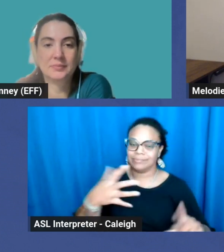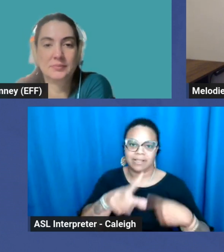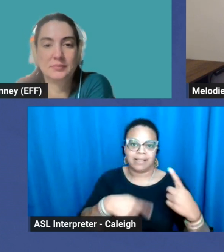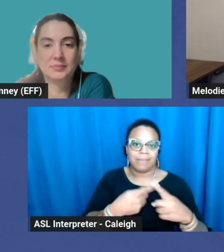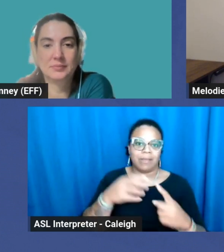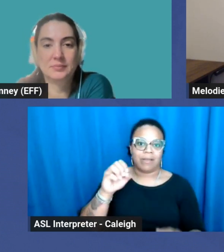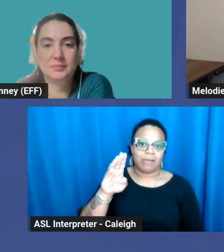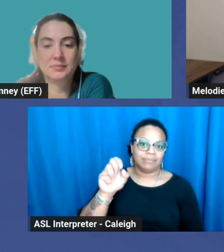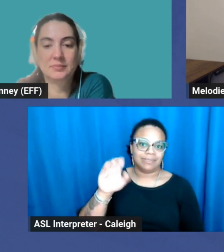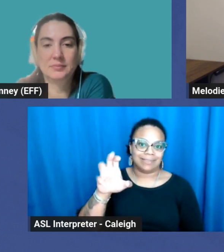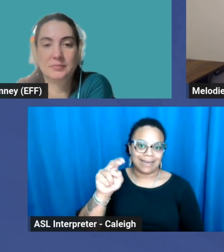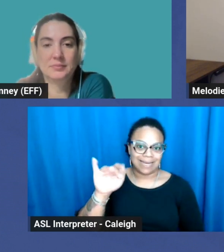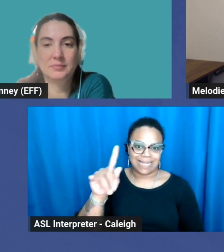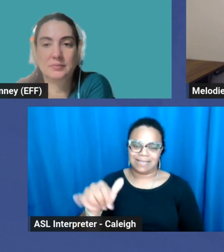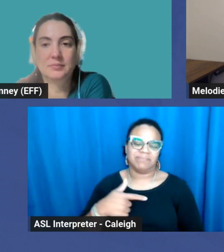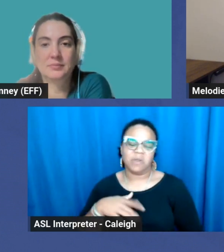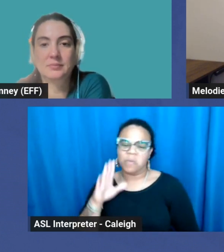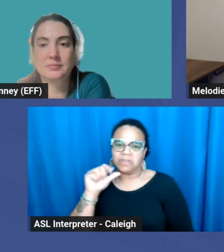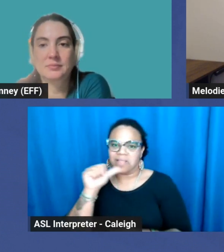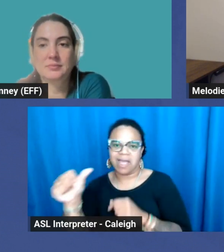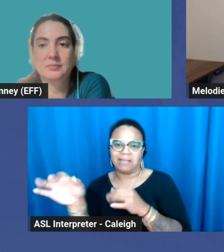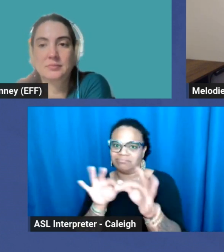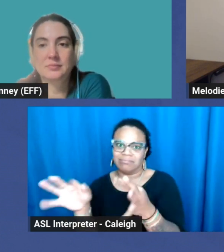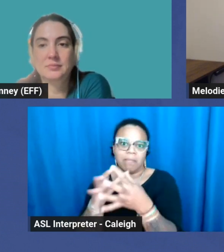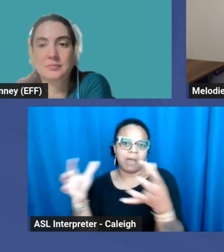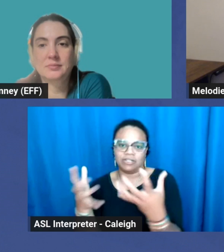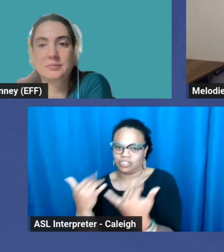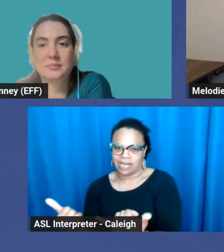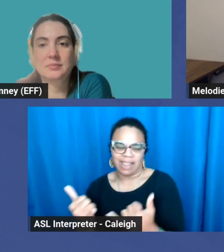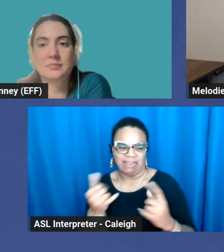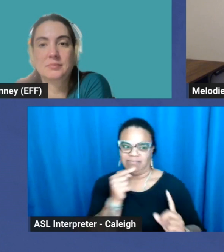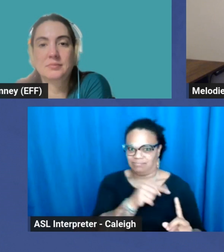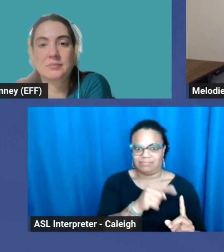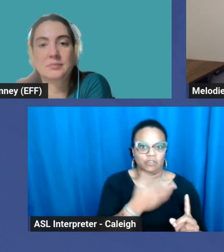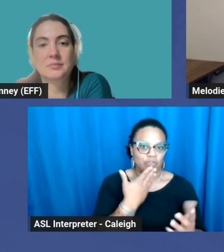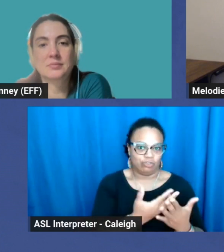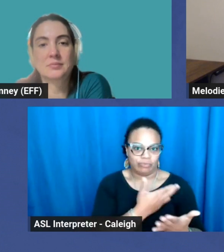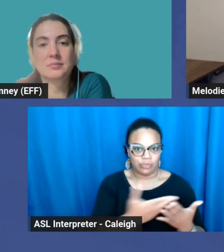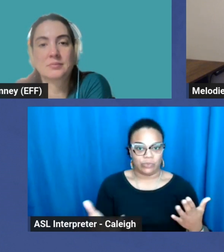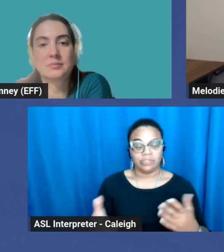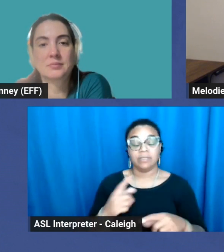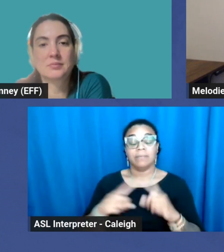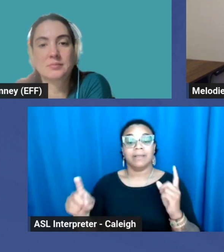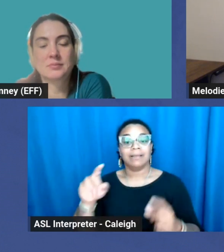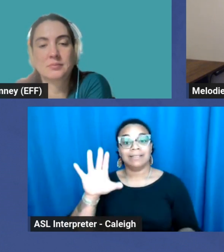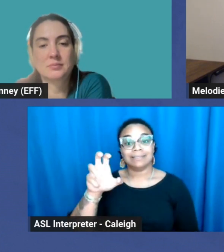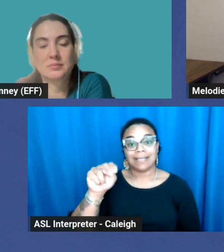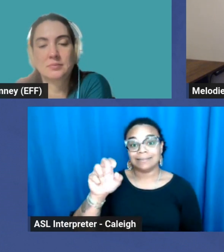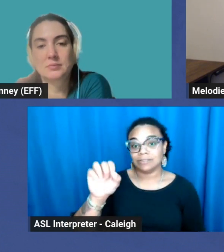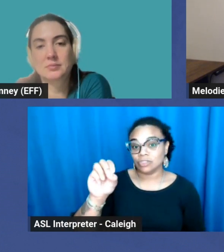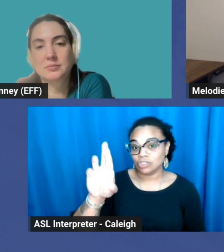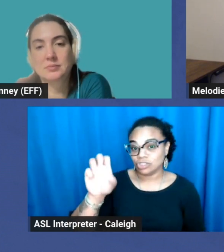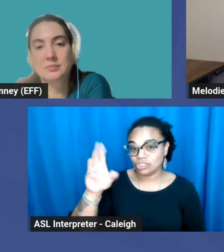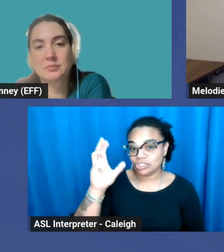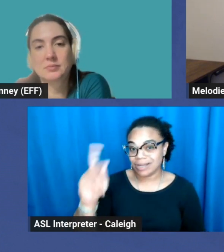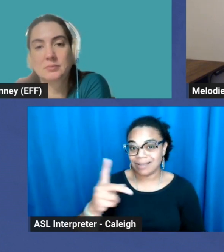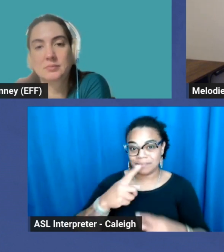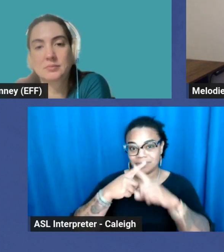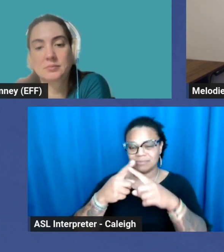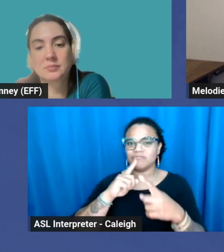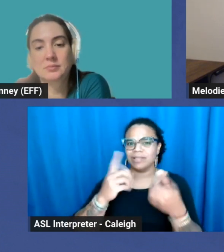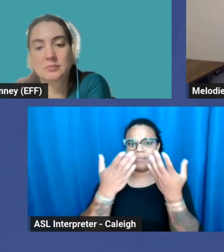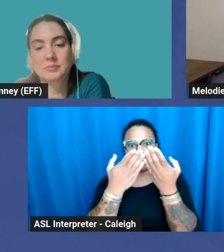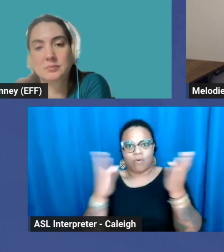spend too much time on that today. But, censorship is a really broad topic, right? And I think one of the points of